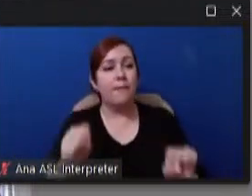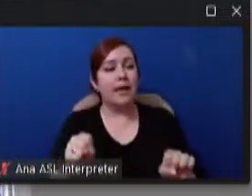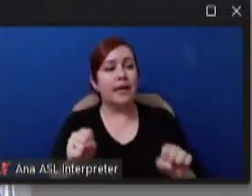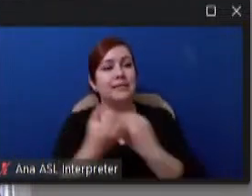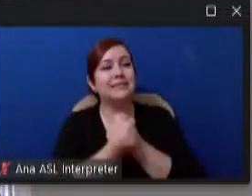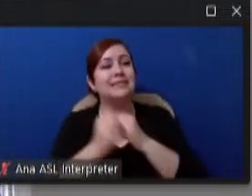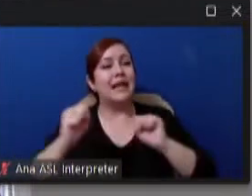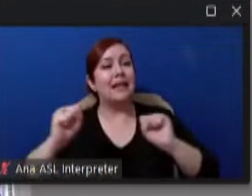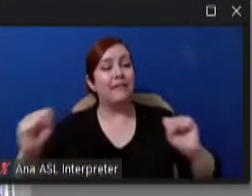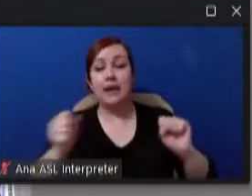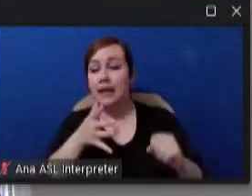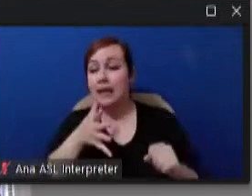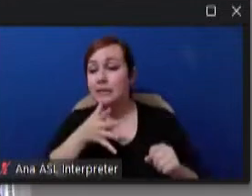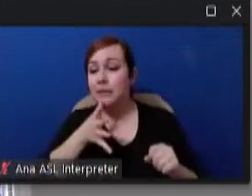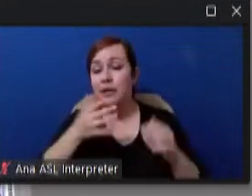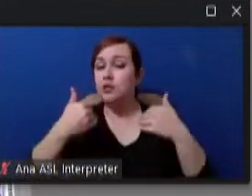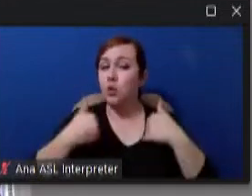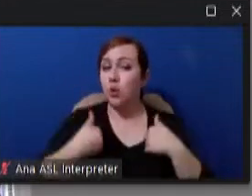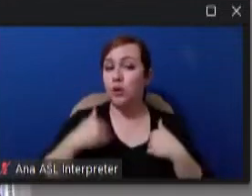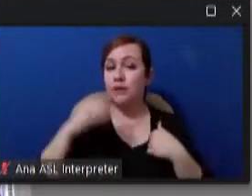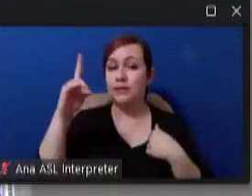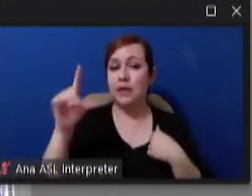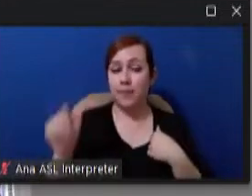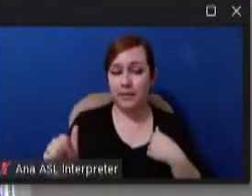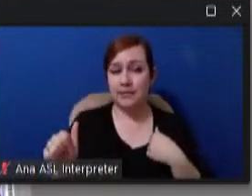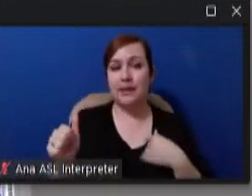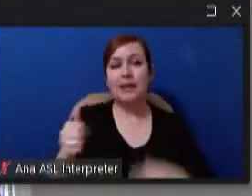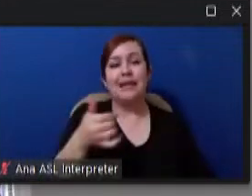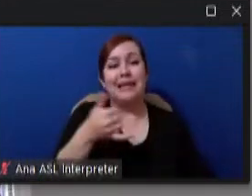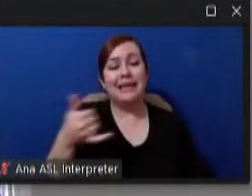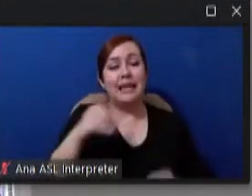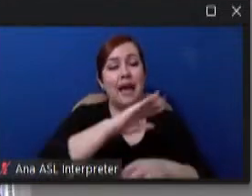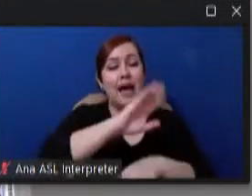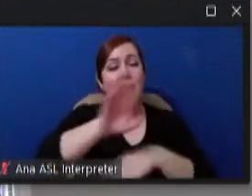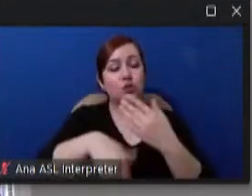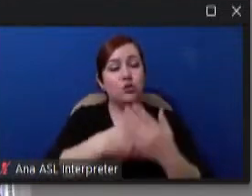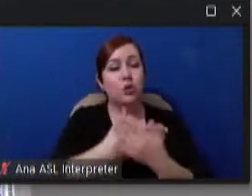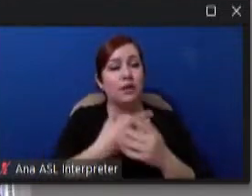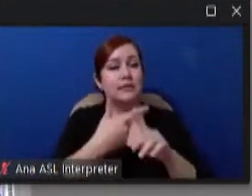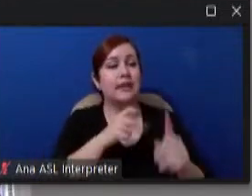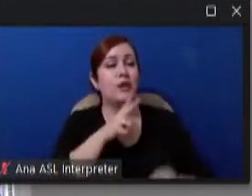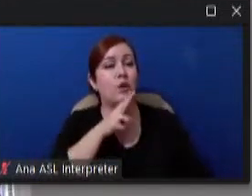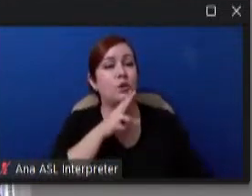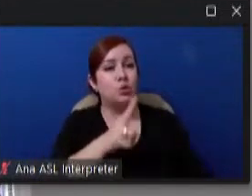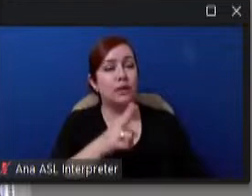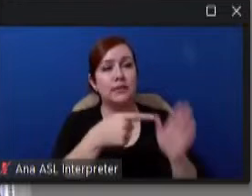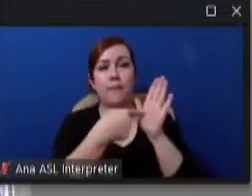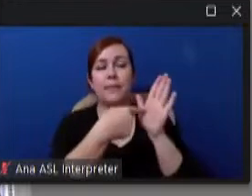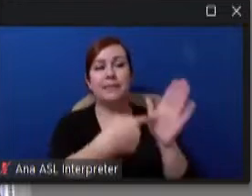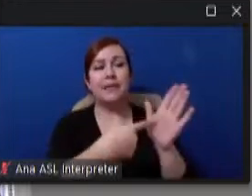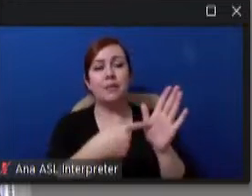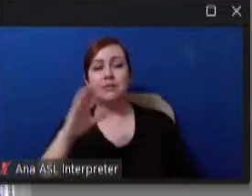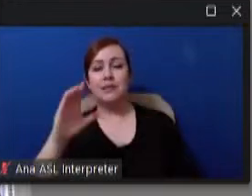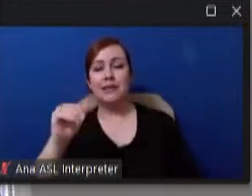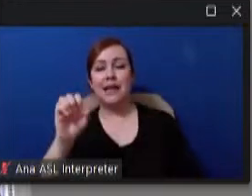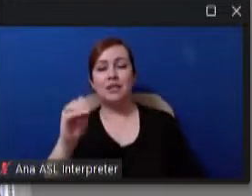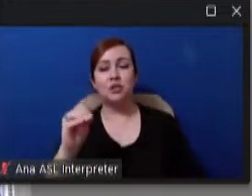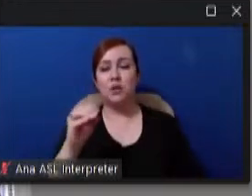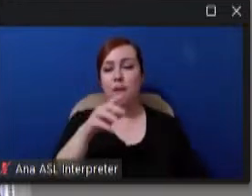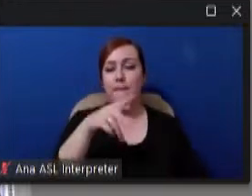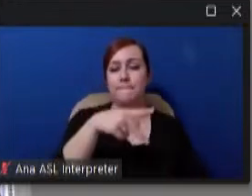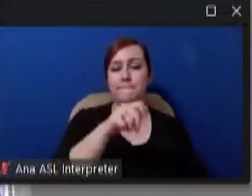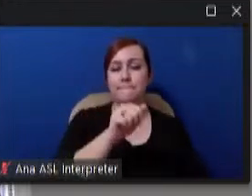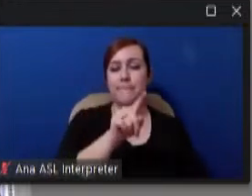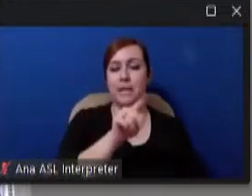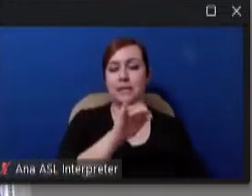so that we can support mothers with disabilities. We have the case of